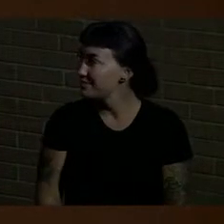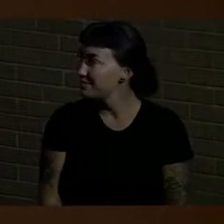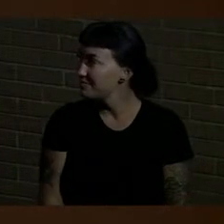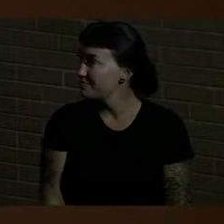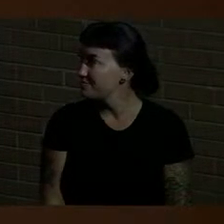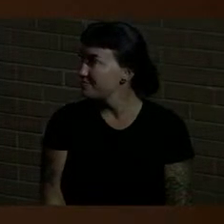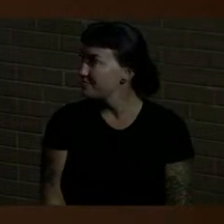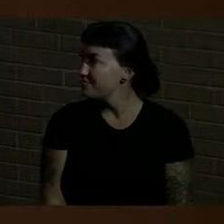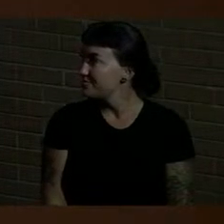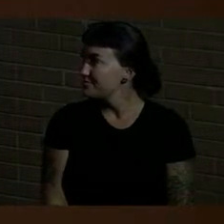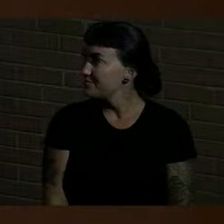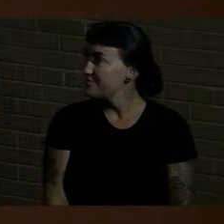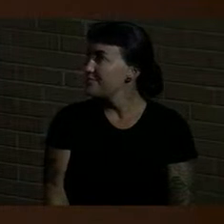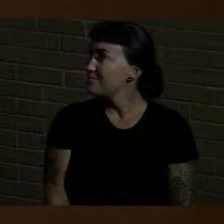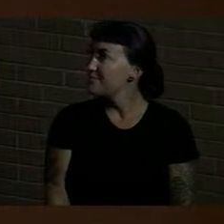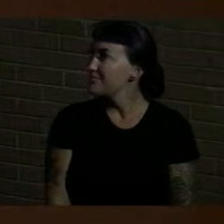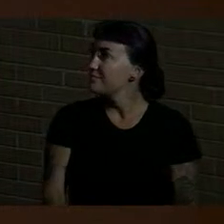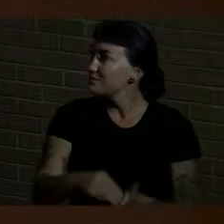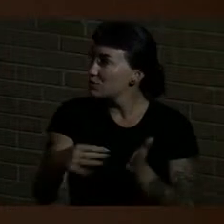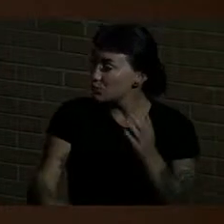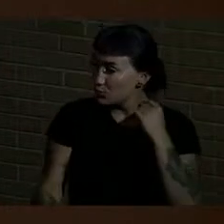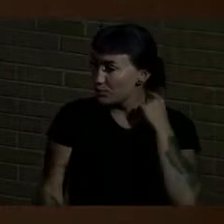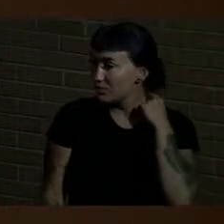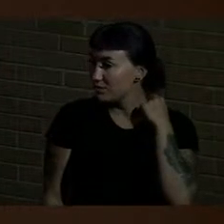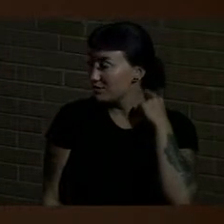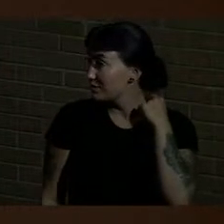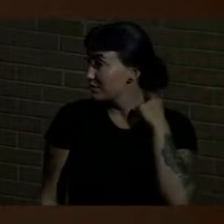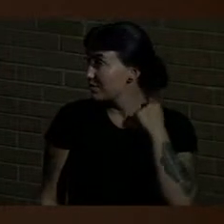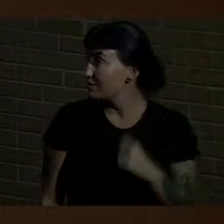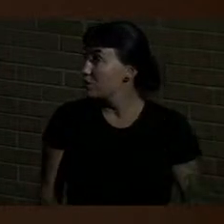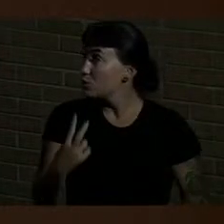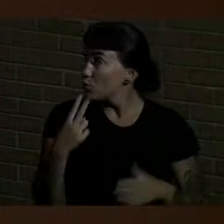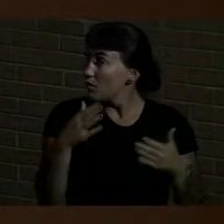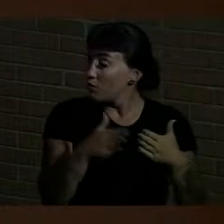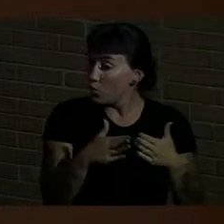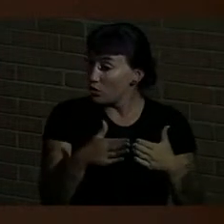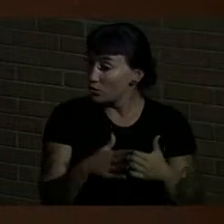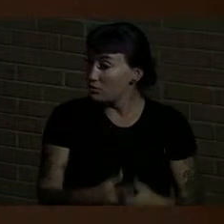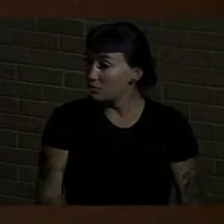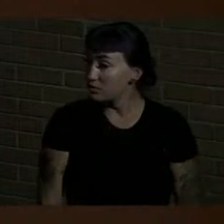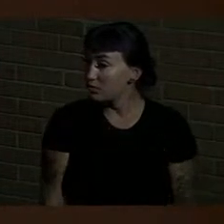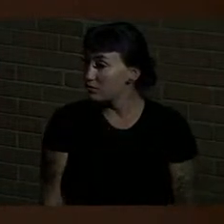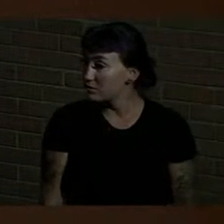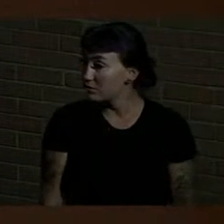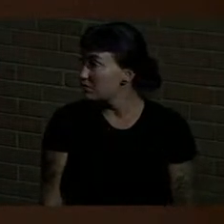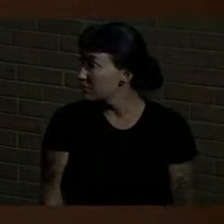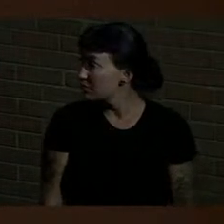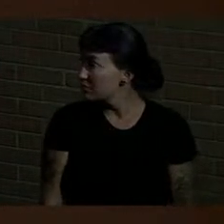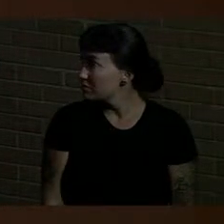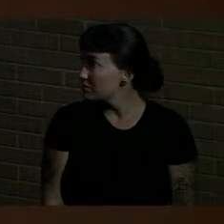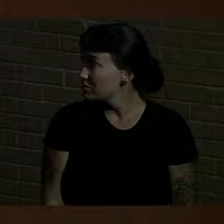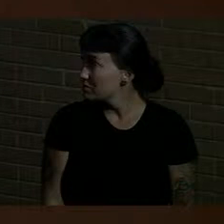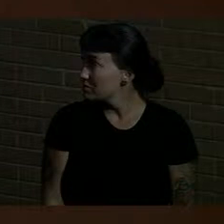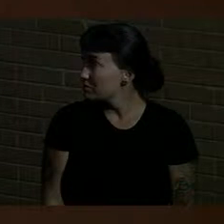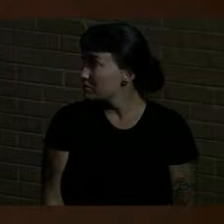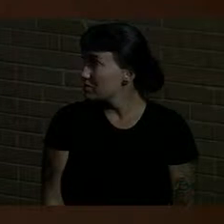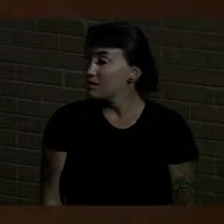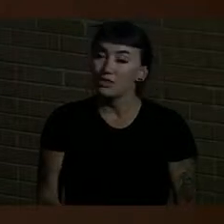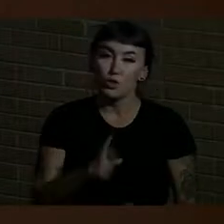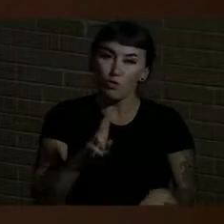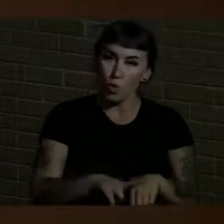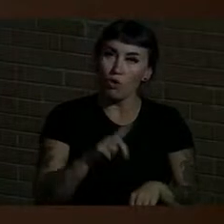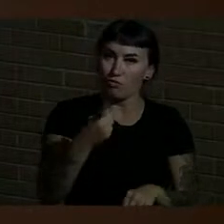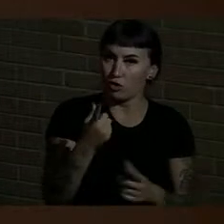And here are the students. Starting at 12 Corners, the first thing they did was sit on the box, of